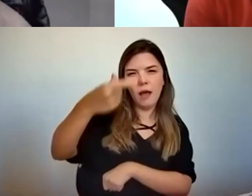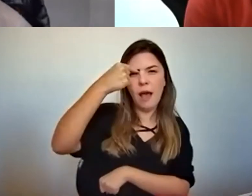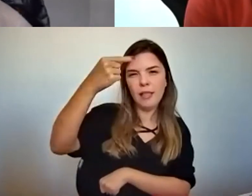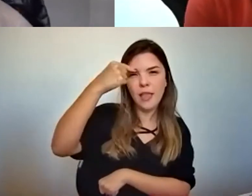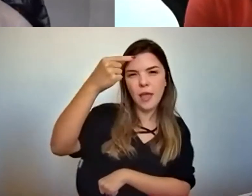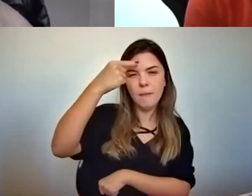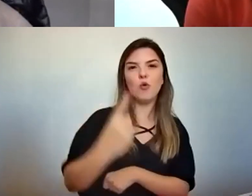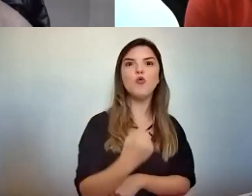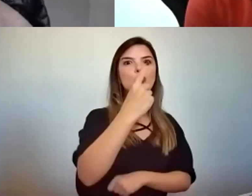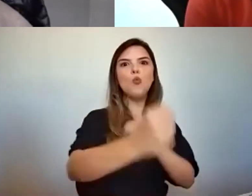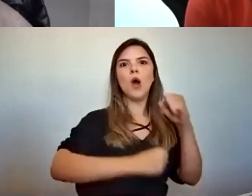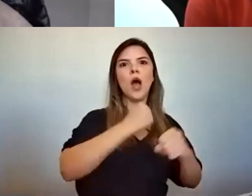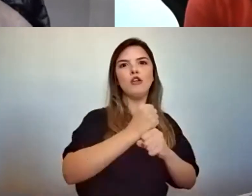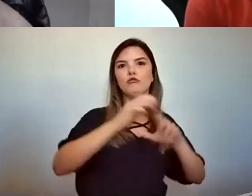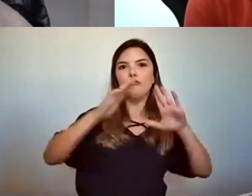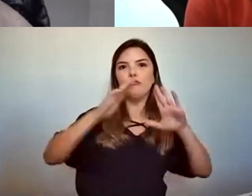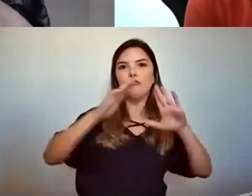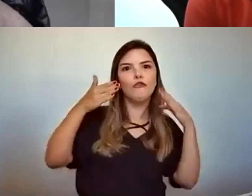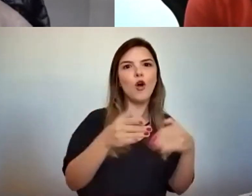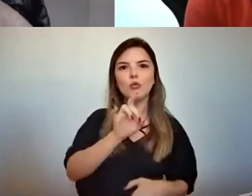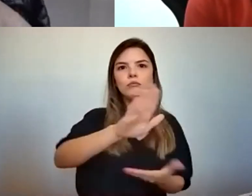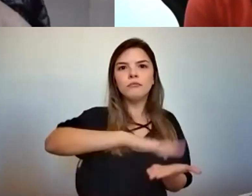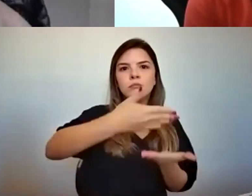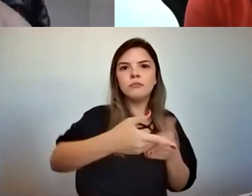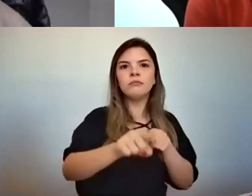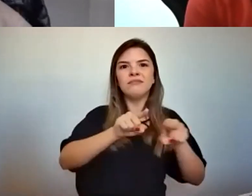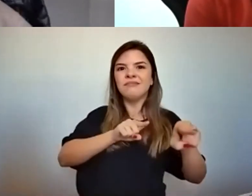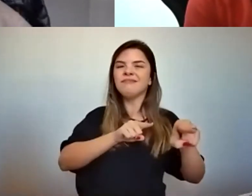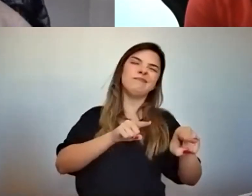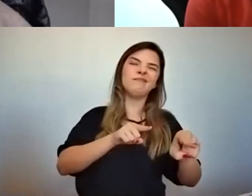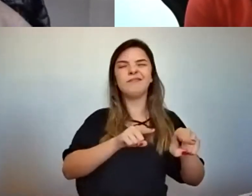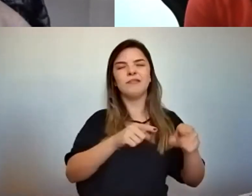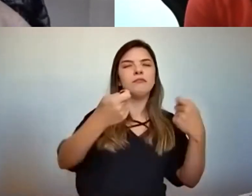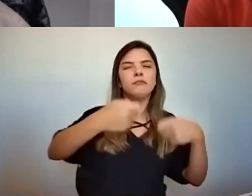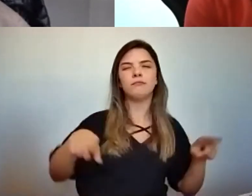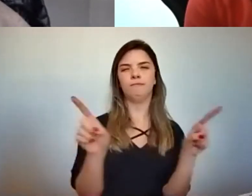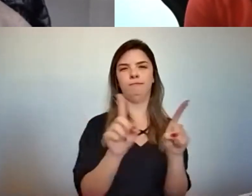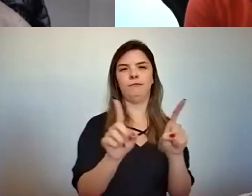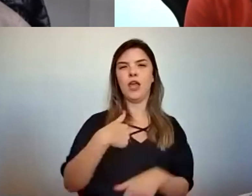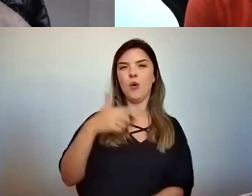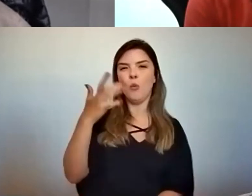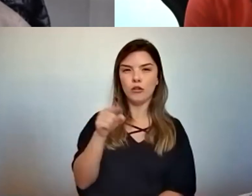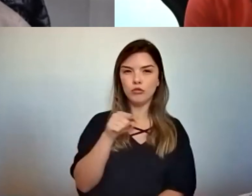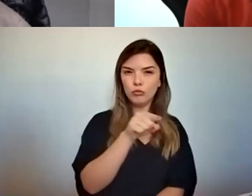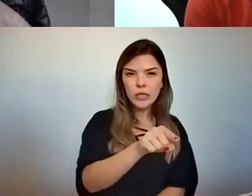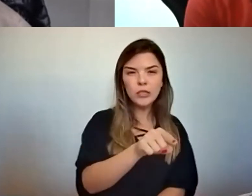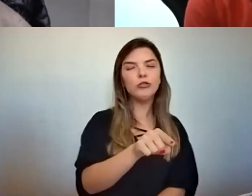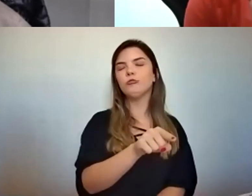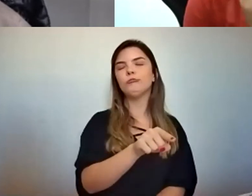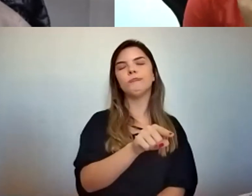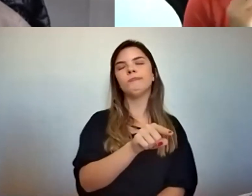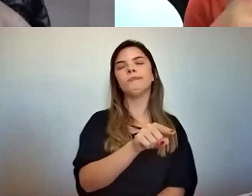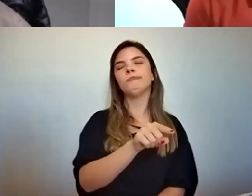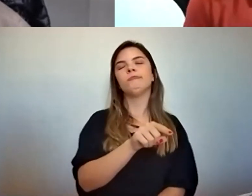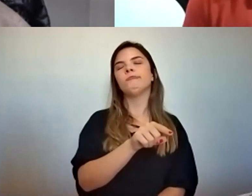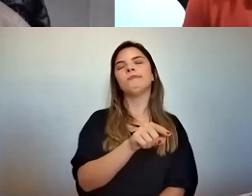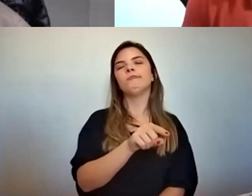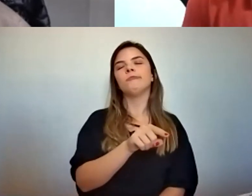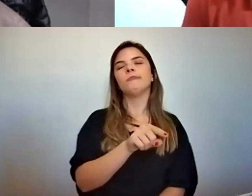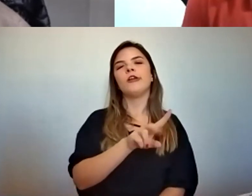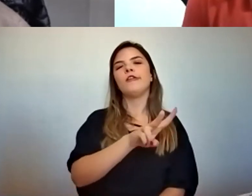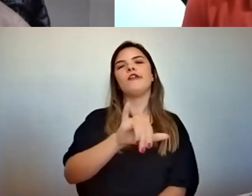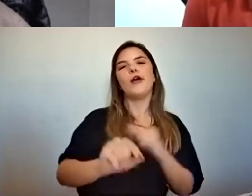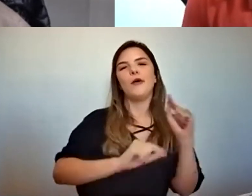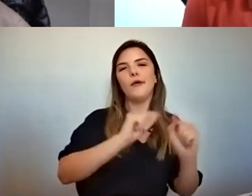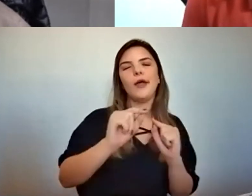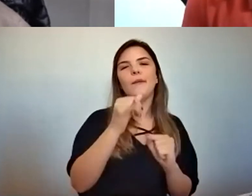enough to offset the disadvantage of having only 1